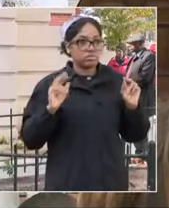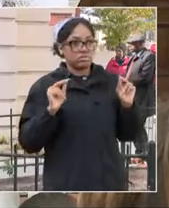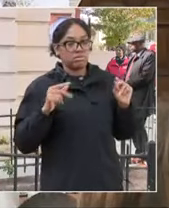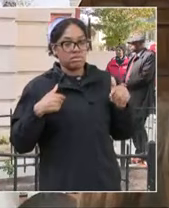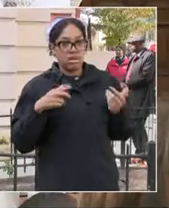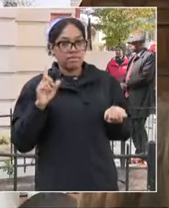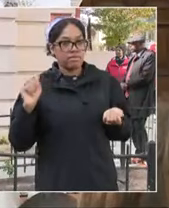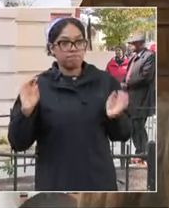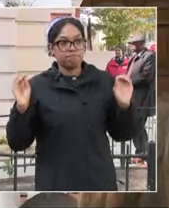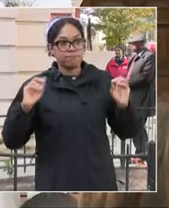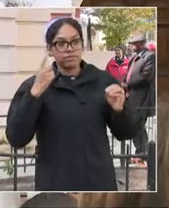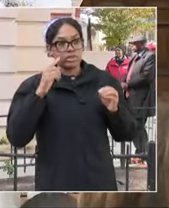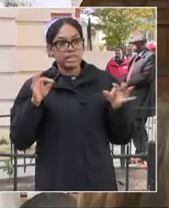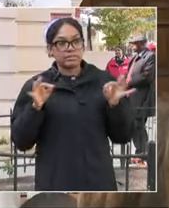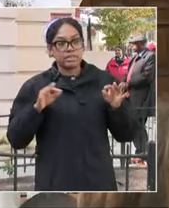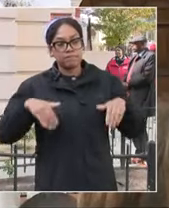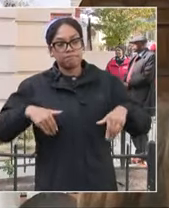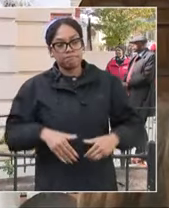Yes.